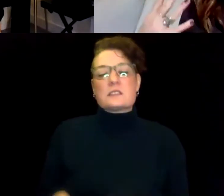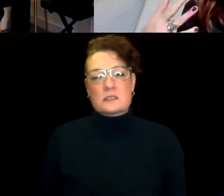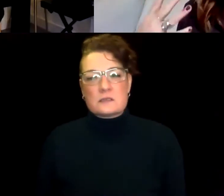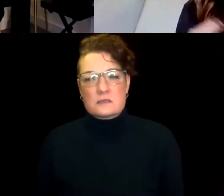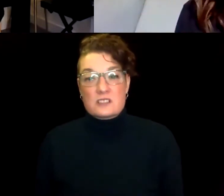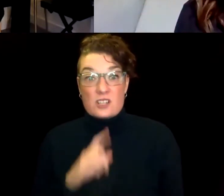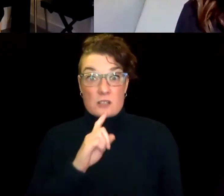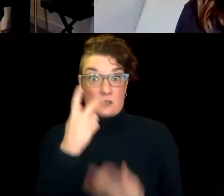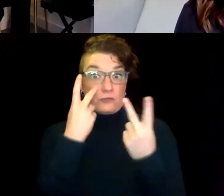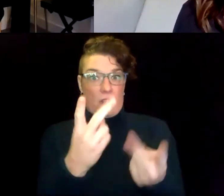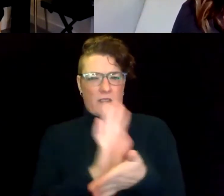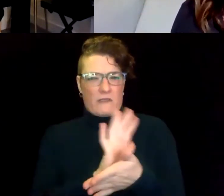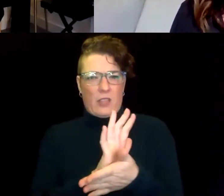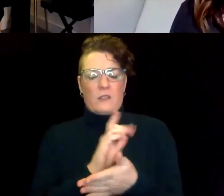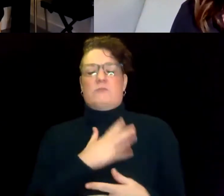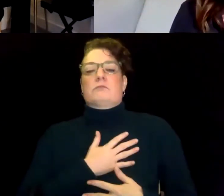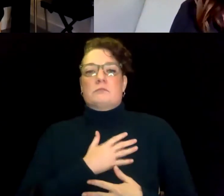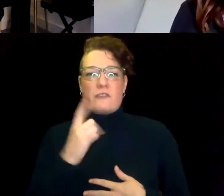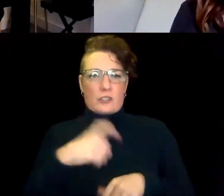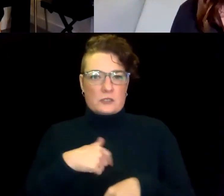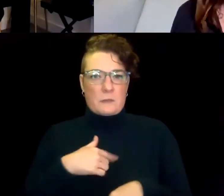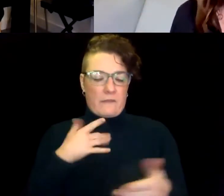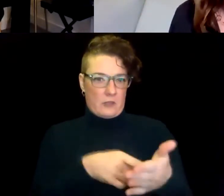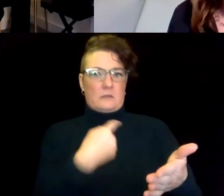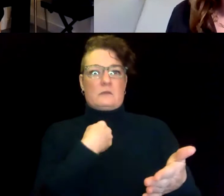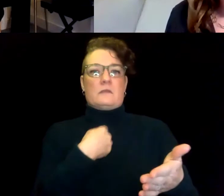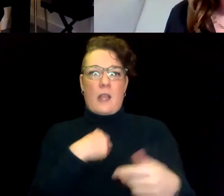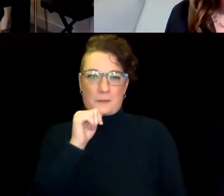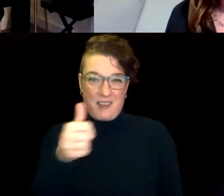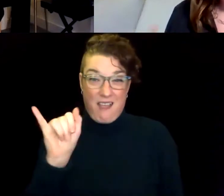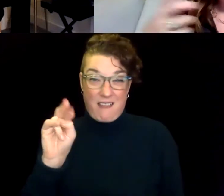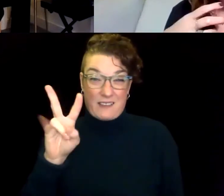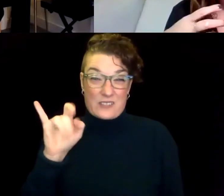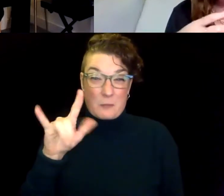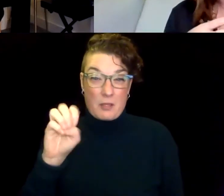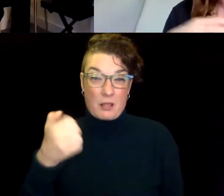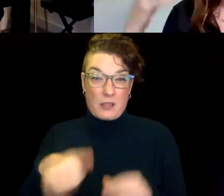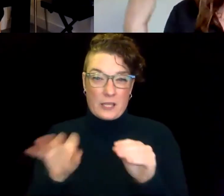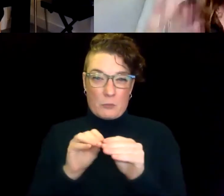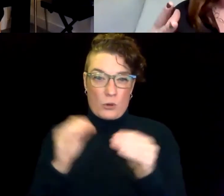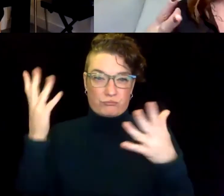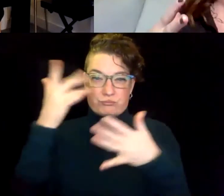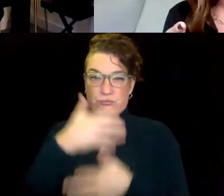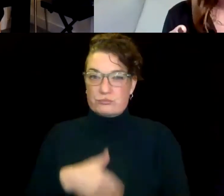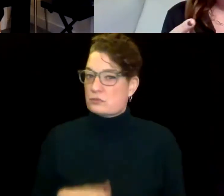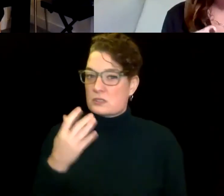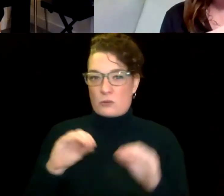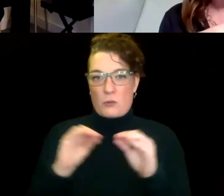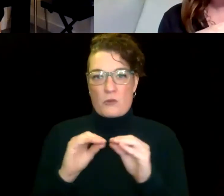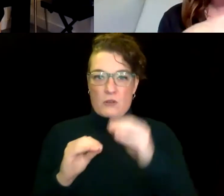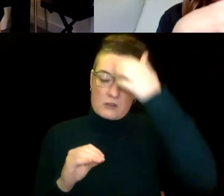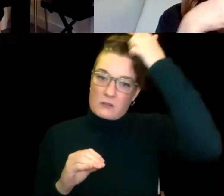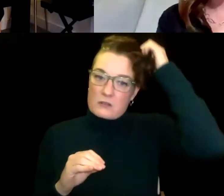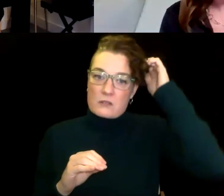wasn't invisible anymore. It never occurred to me at the time that my actual illness might have anything to do actually